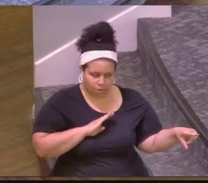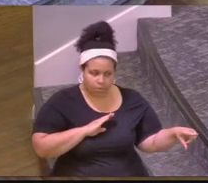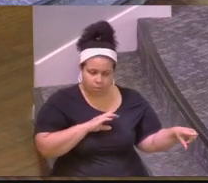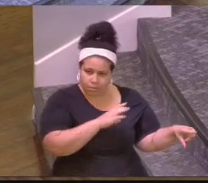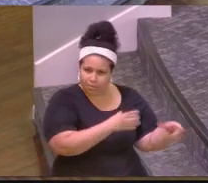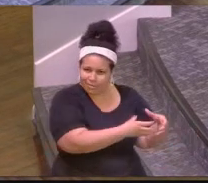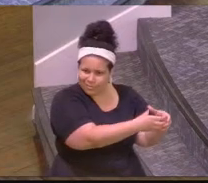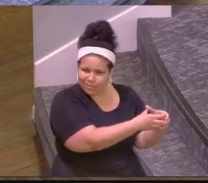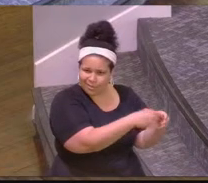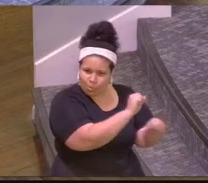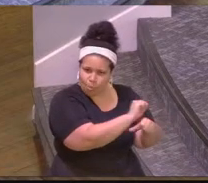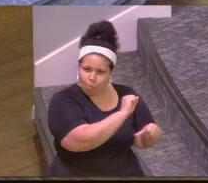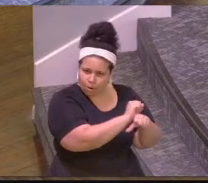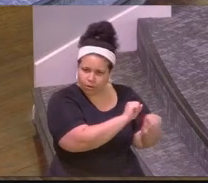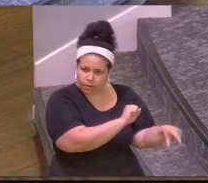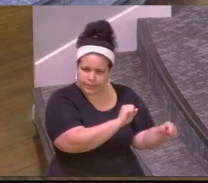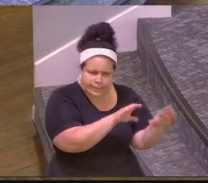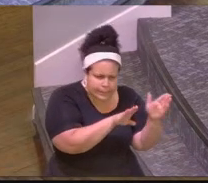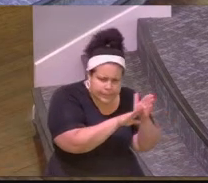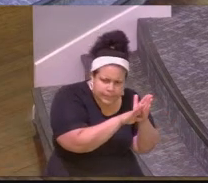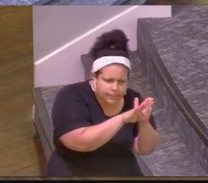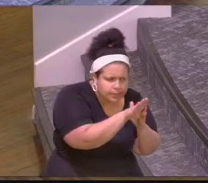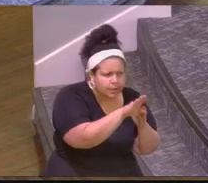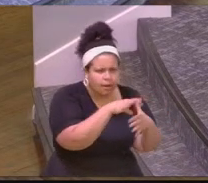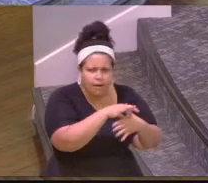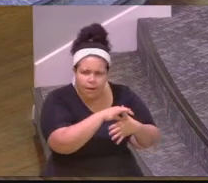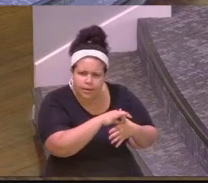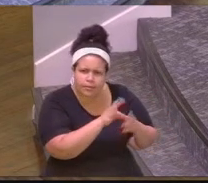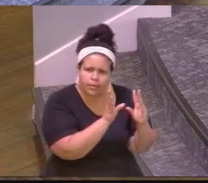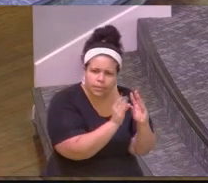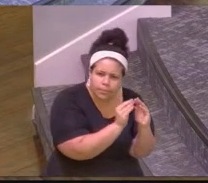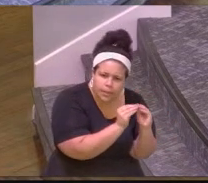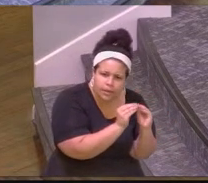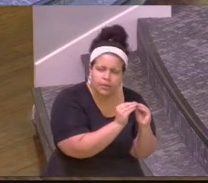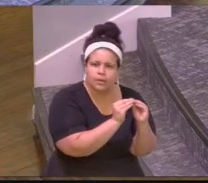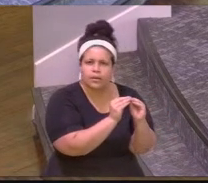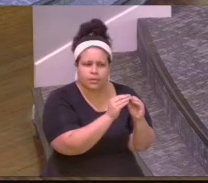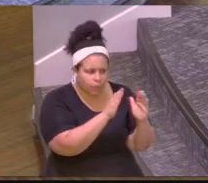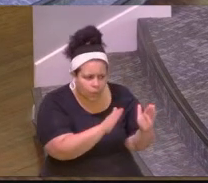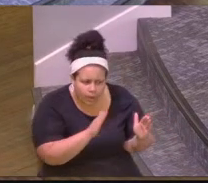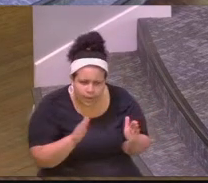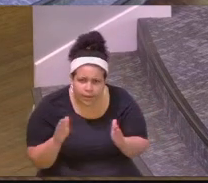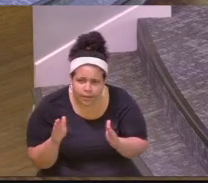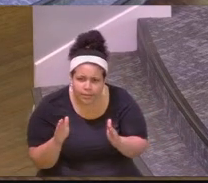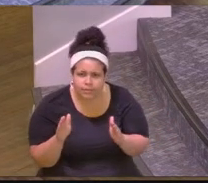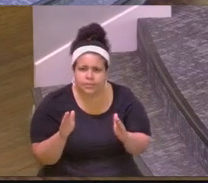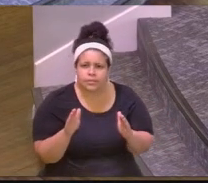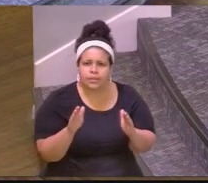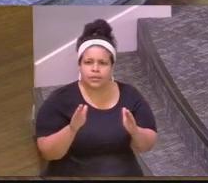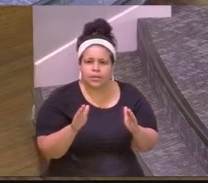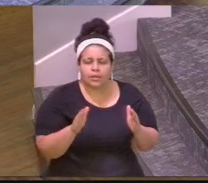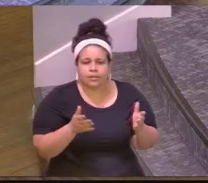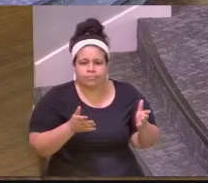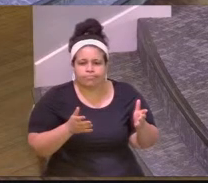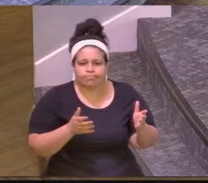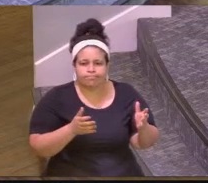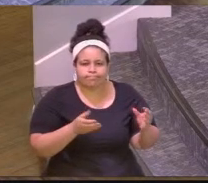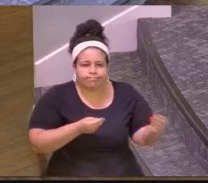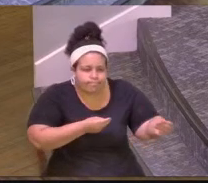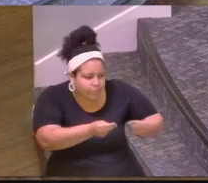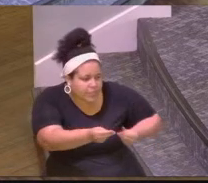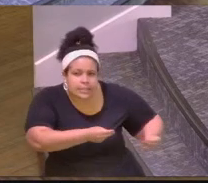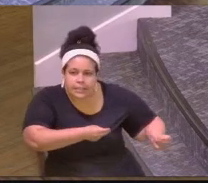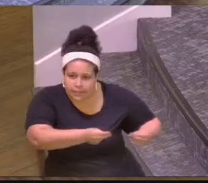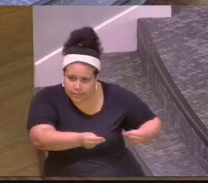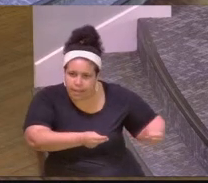work to develop the content for those meetings, organize those meetings, and facilitate those meetings. I did speak with Dr.